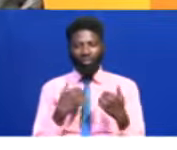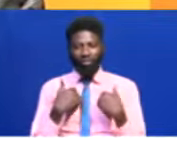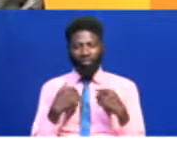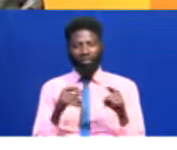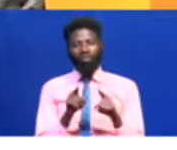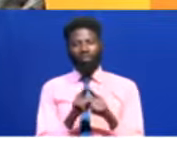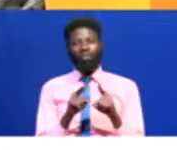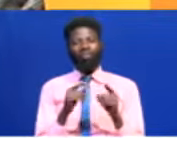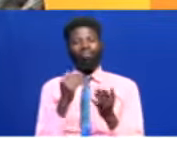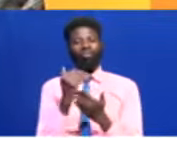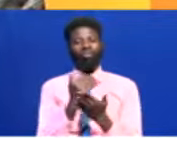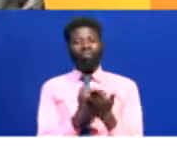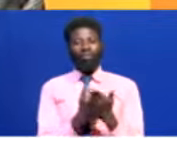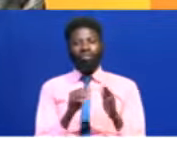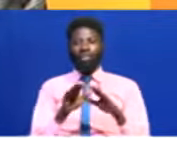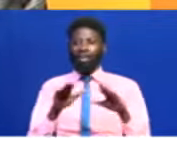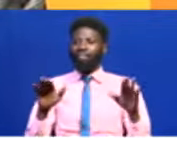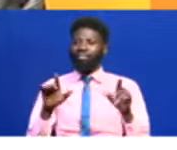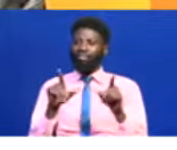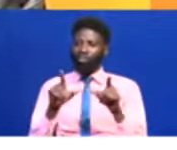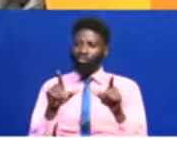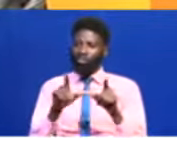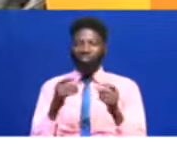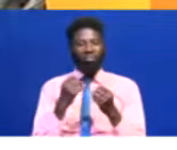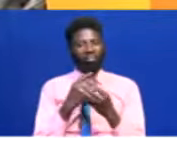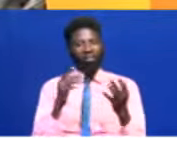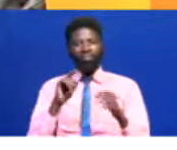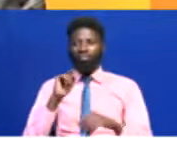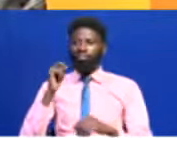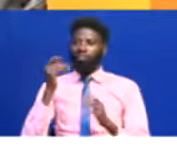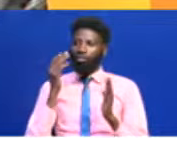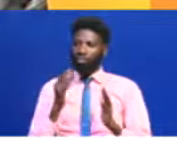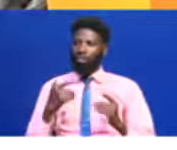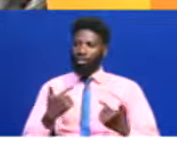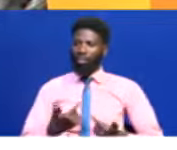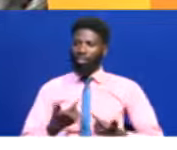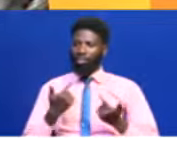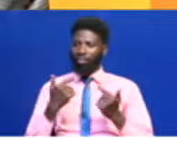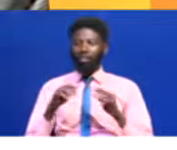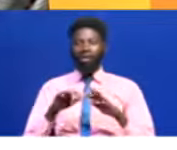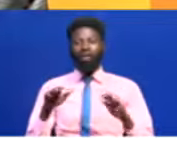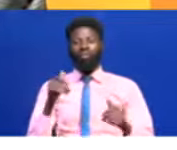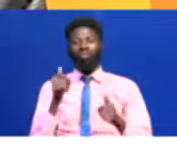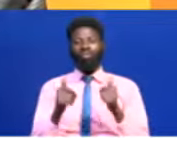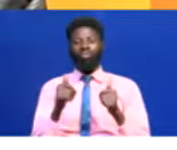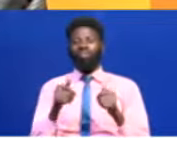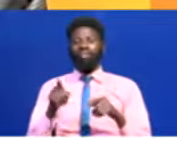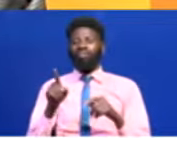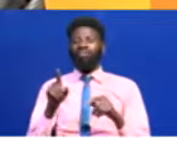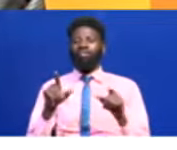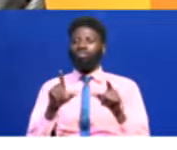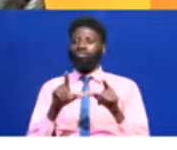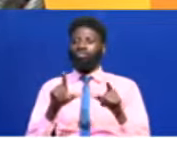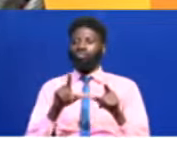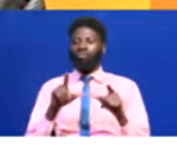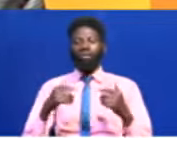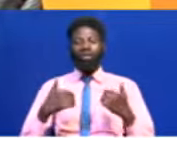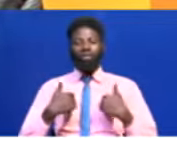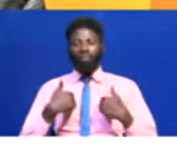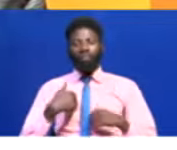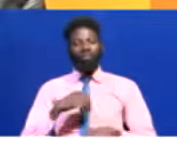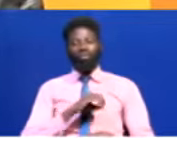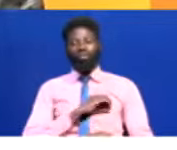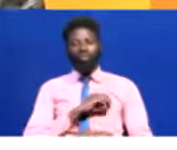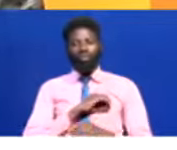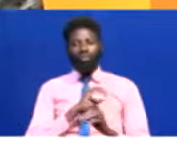program. We know we have so many Kenyans who are living on lands, but they don't have the tenure